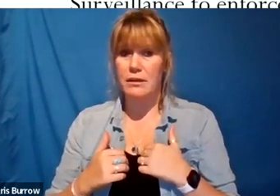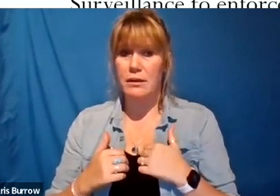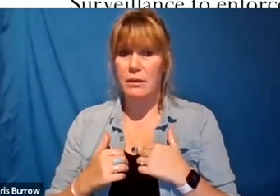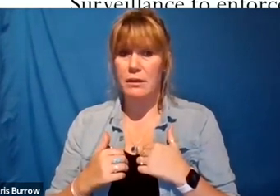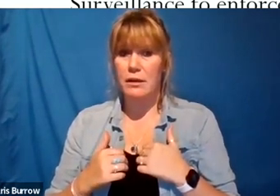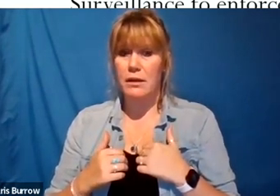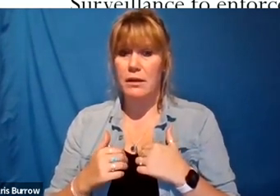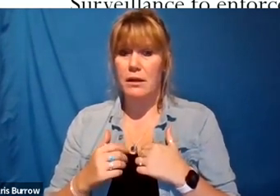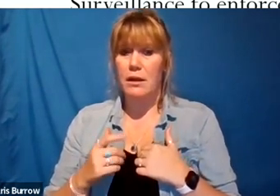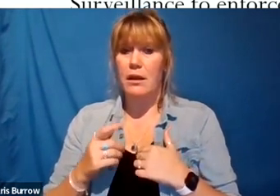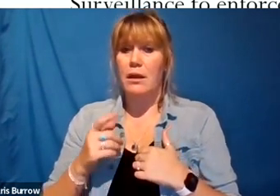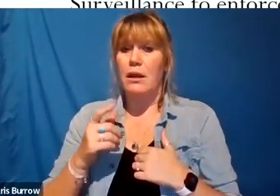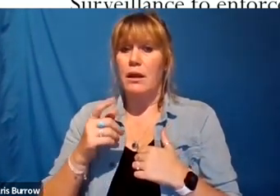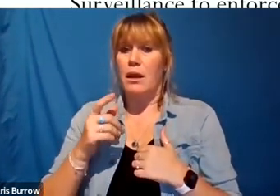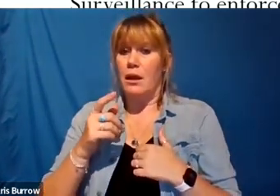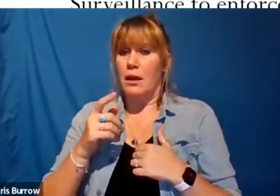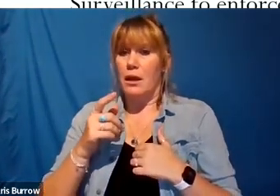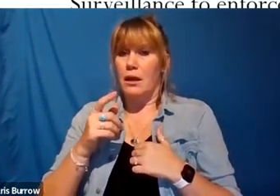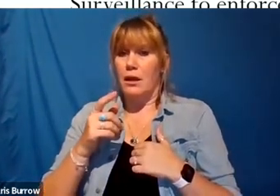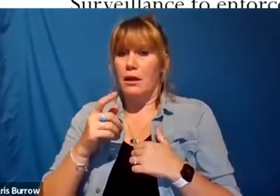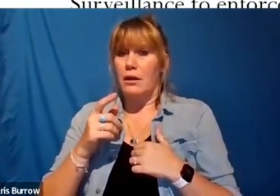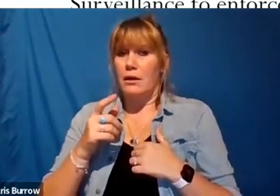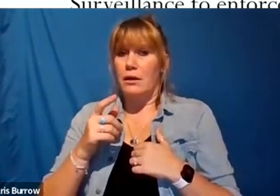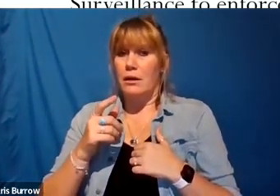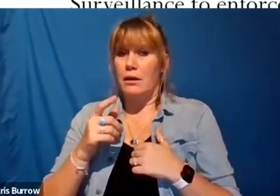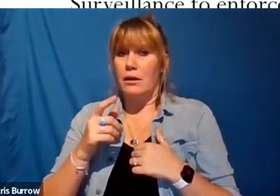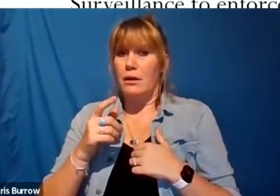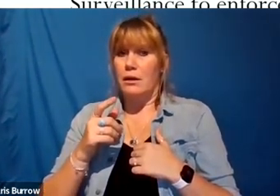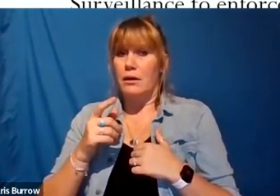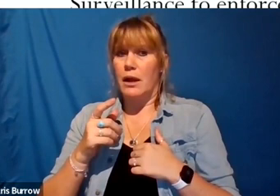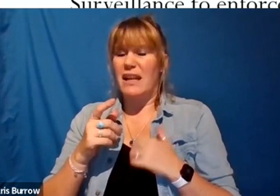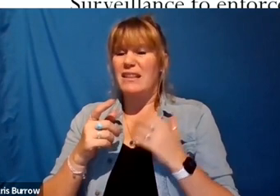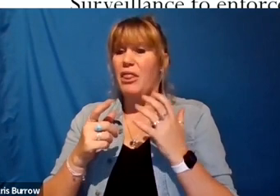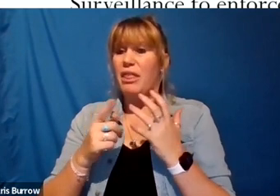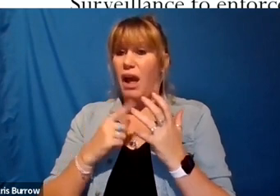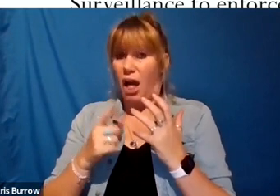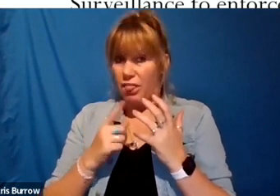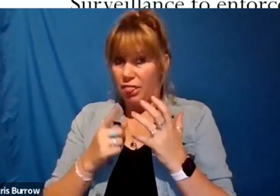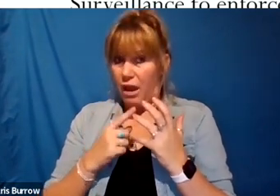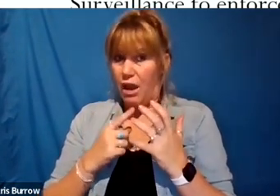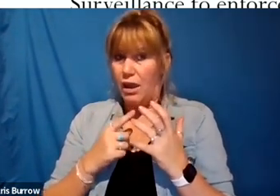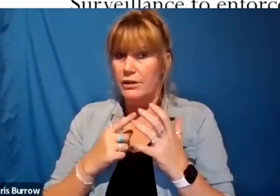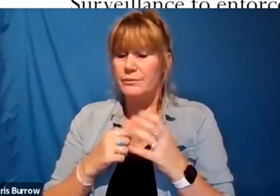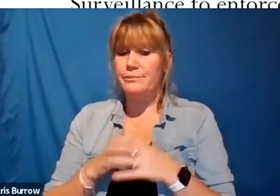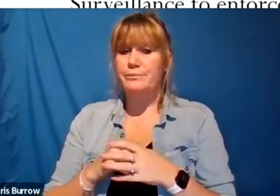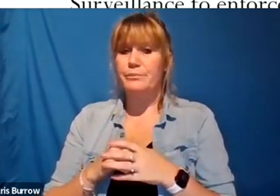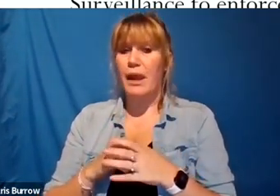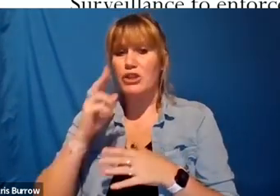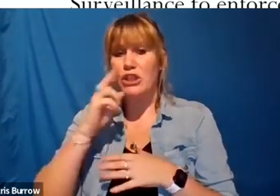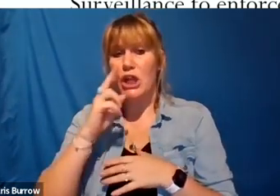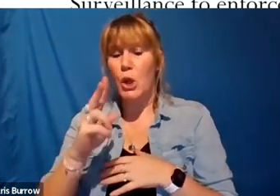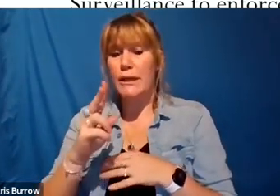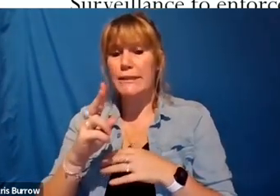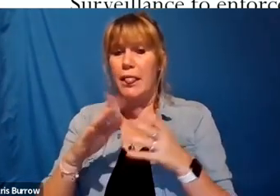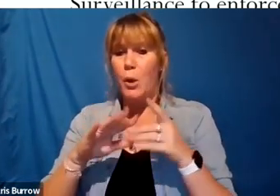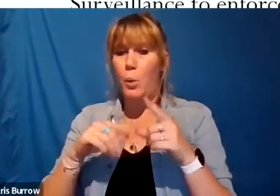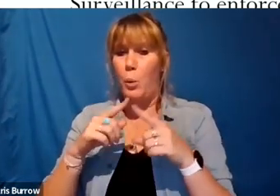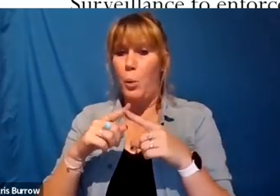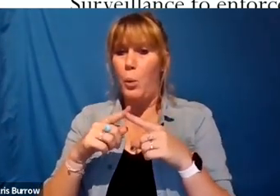Enlightenment era wax sculptures of anatomical